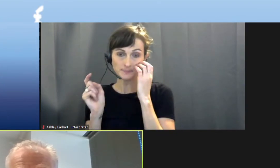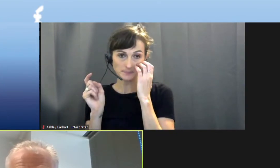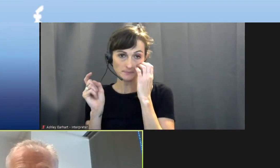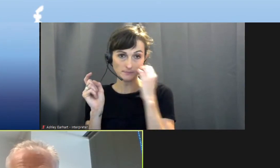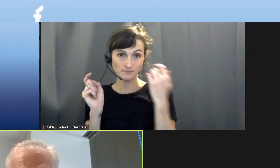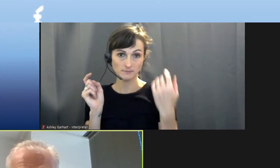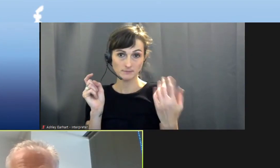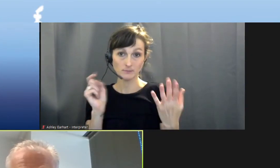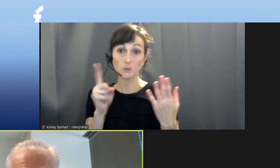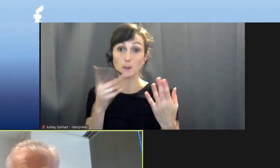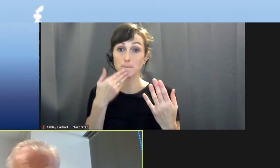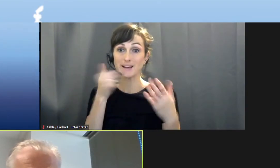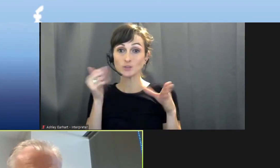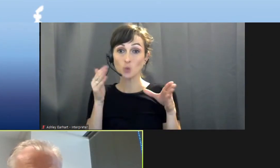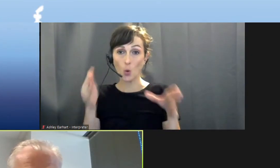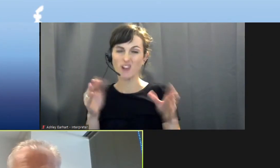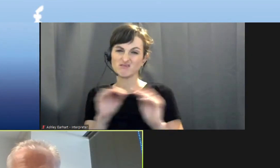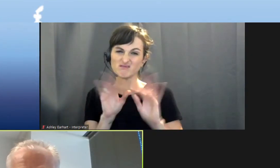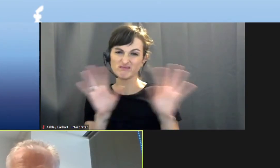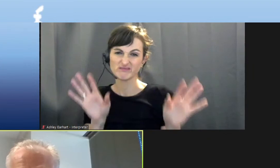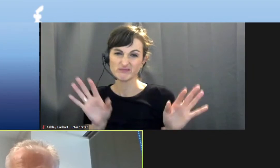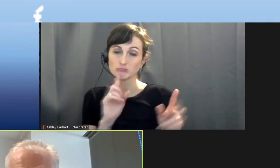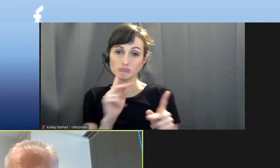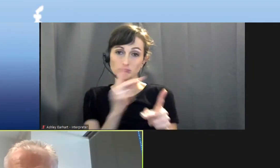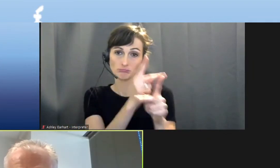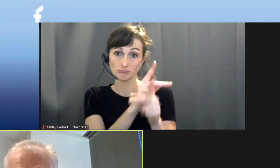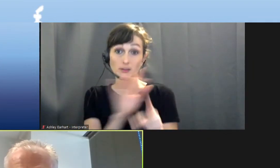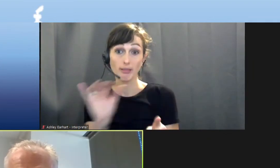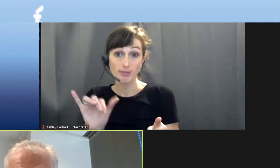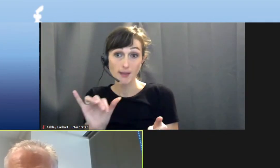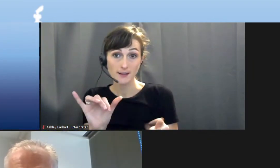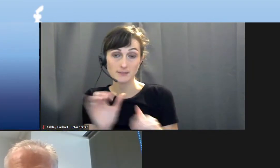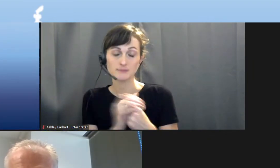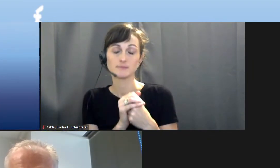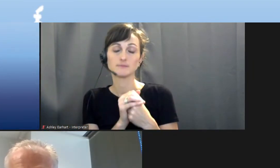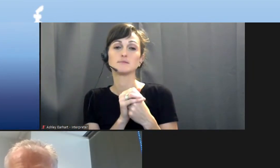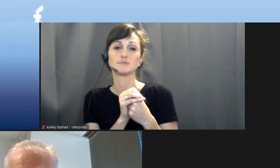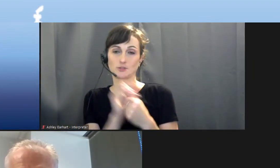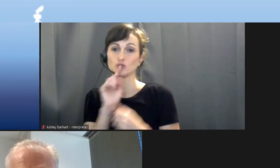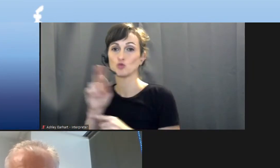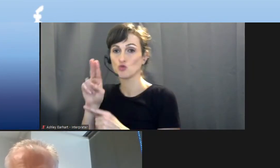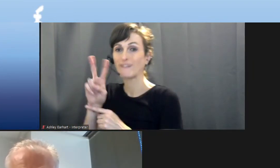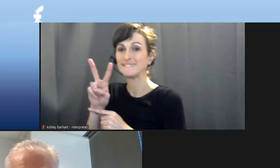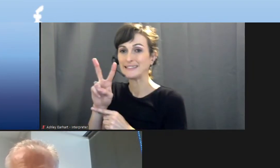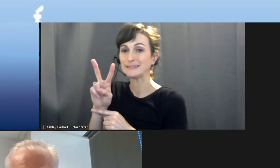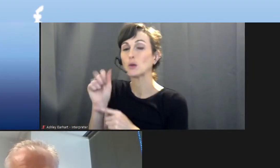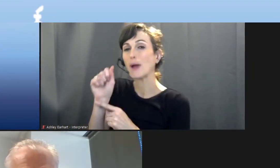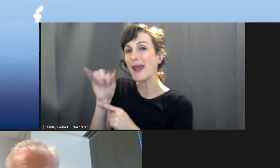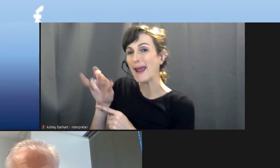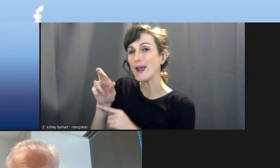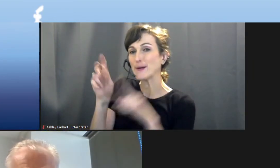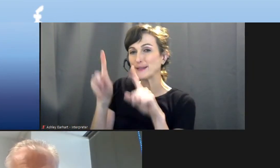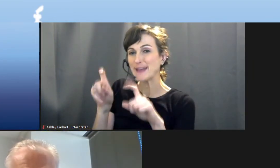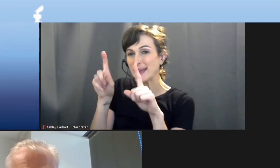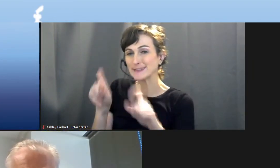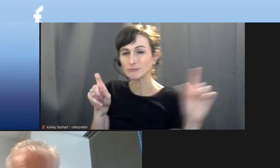one of the best ways to obviously take care of that was through to UV air testing. Yes, sir. UV your